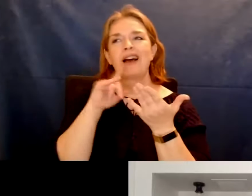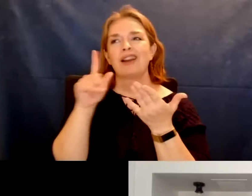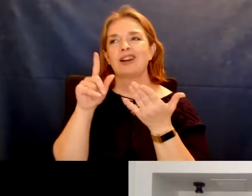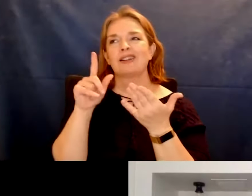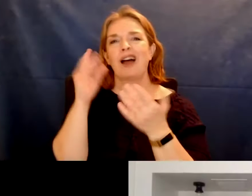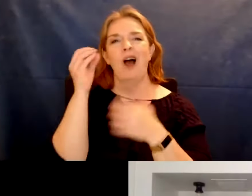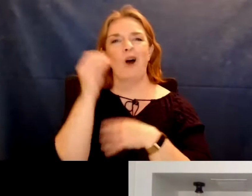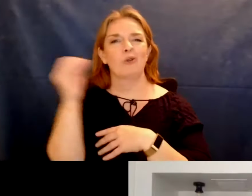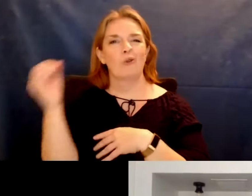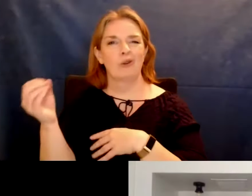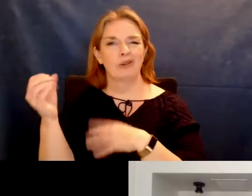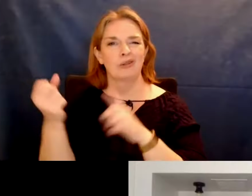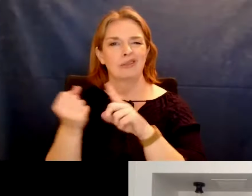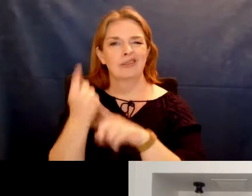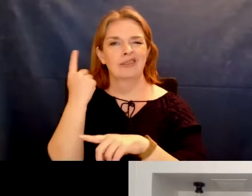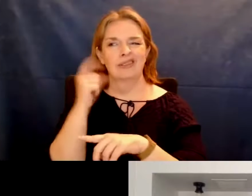just the landscape.